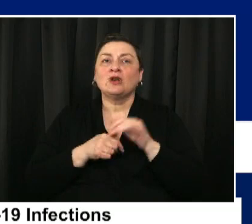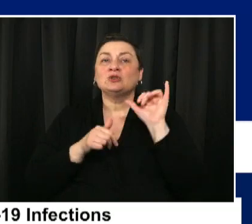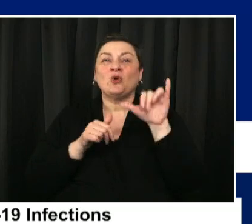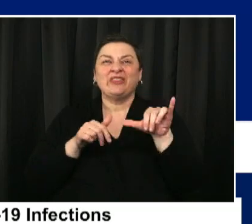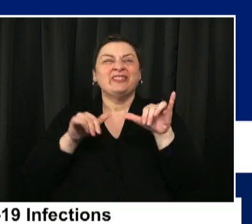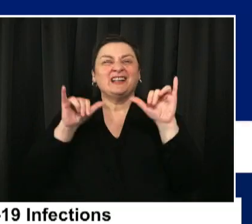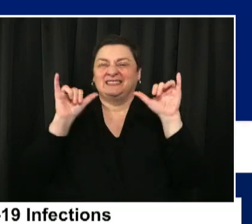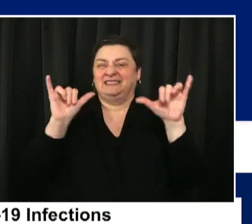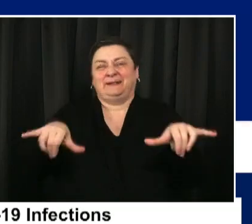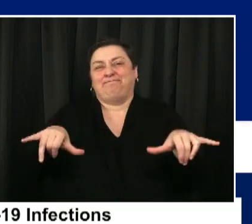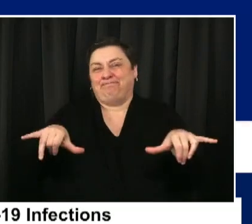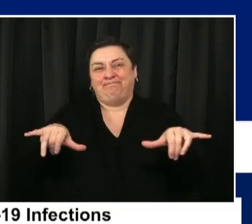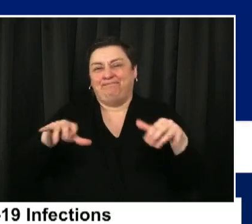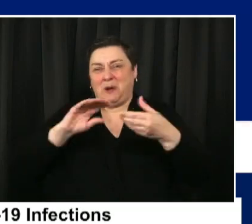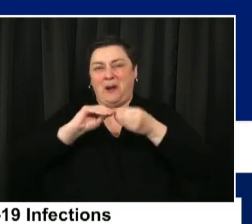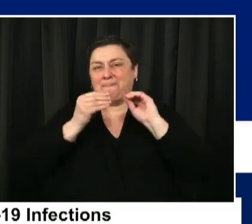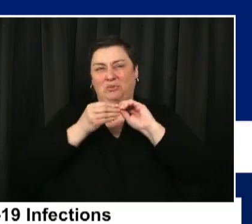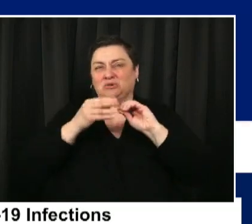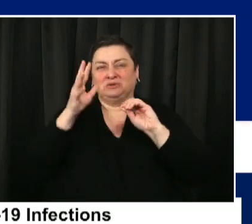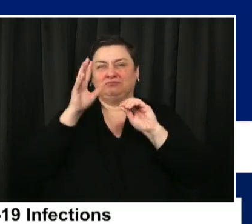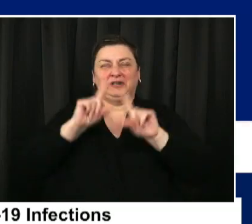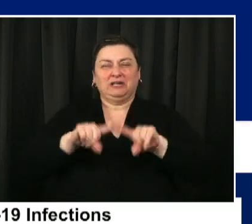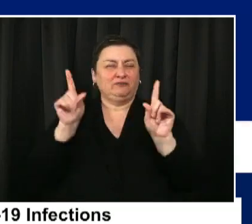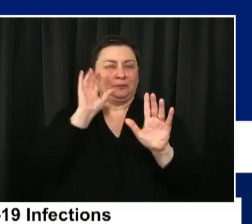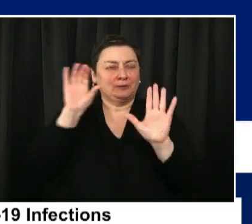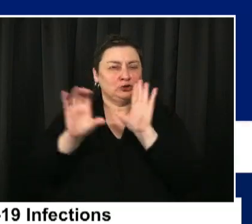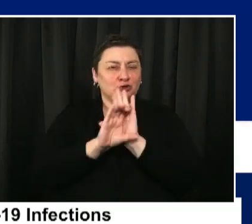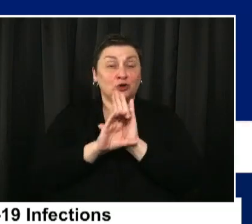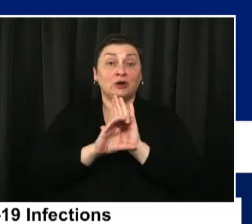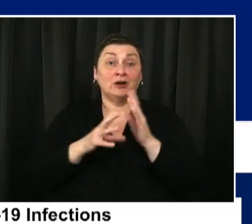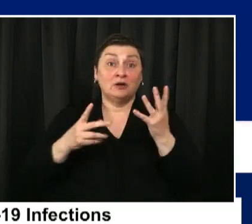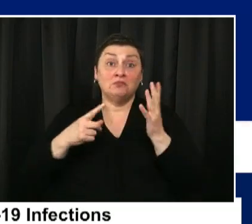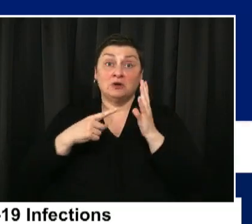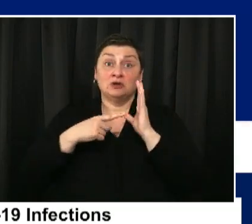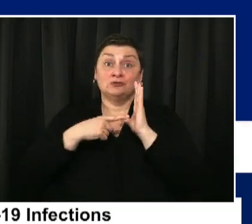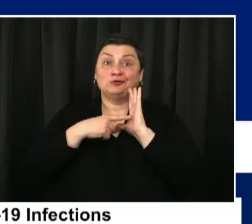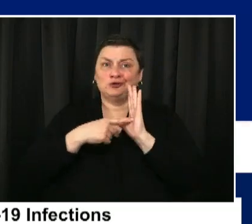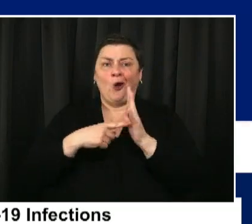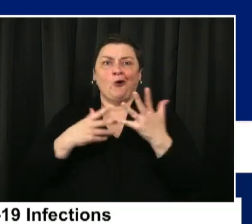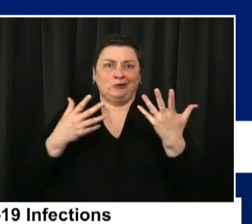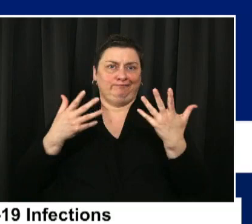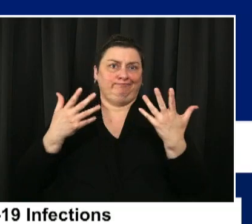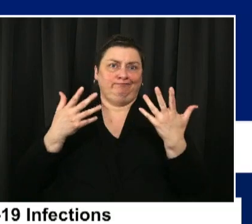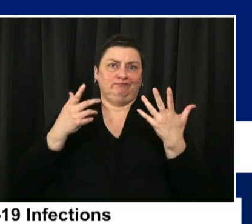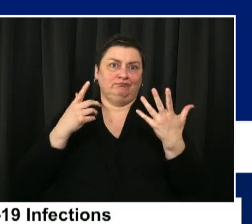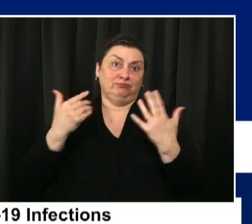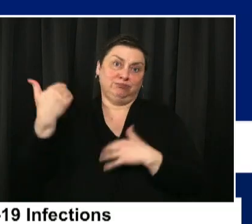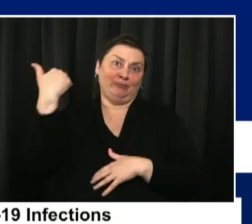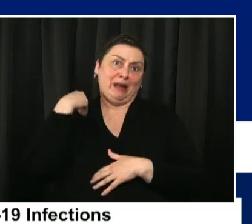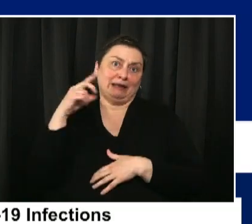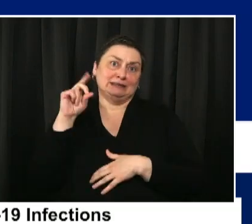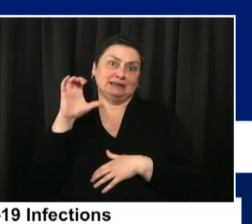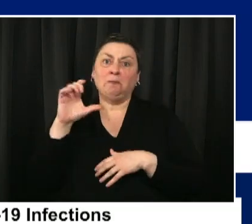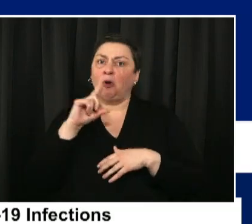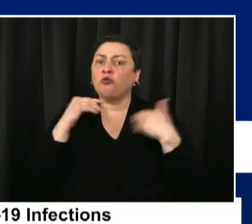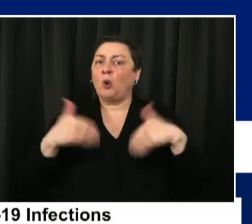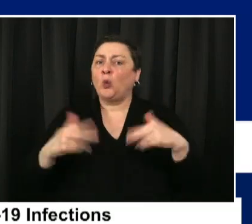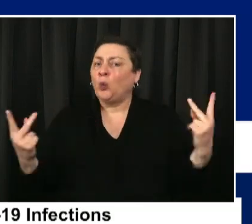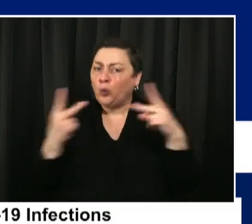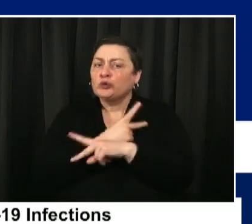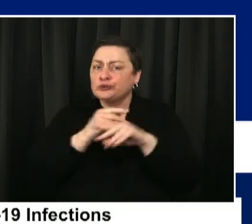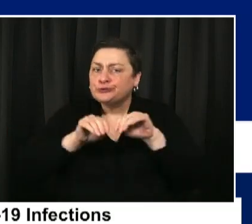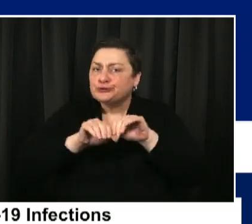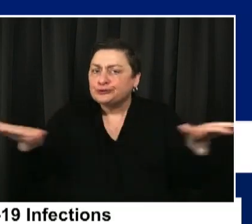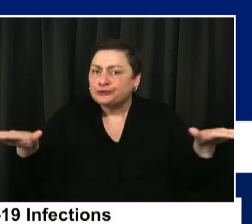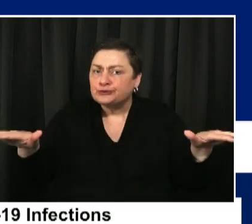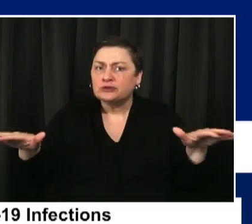curve, and just a reminder that the infection has been quite common at our worst. Back in December, we were about